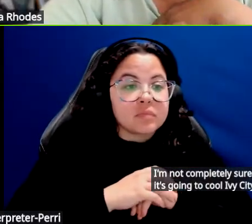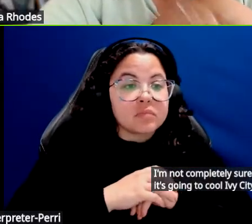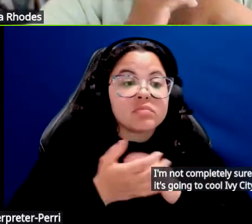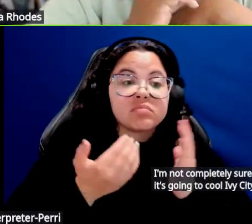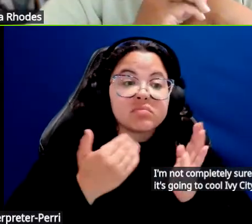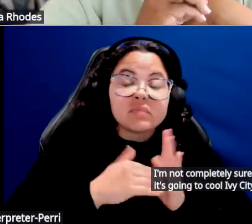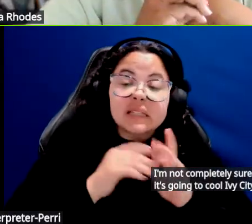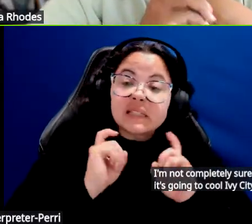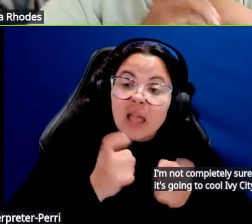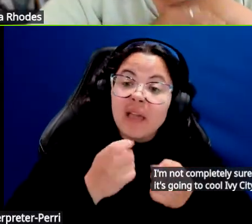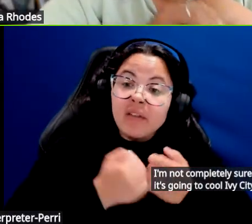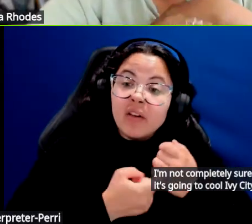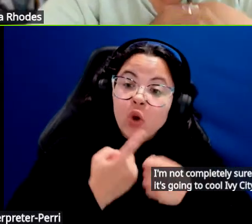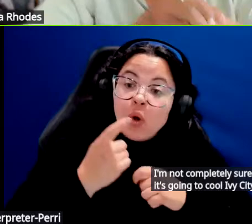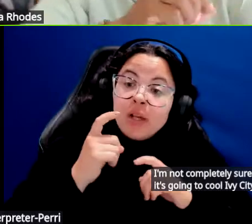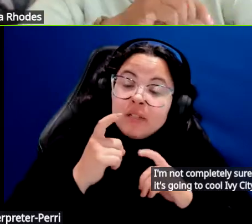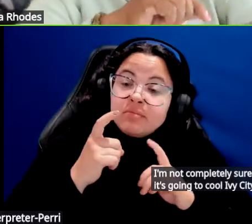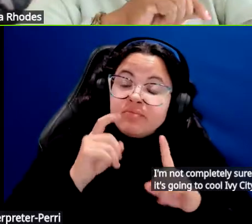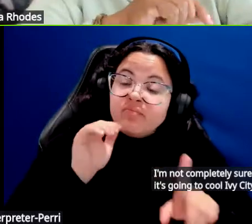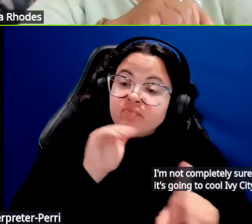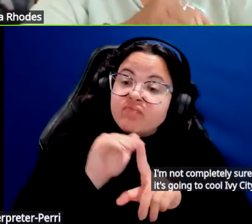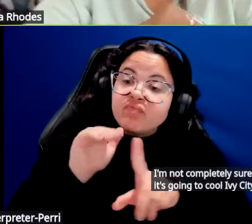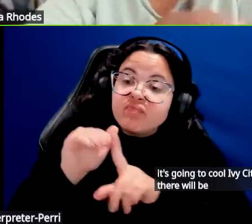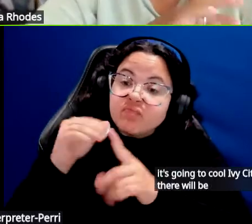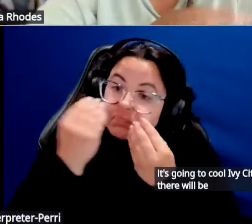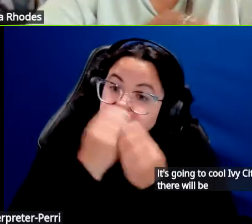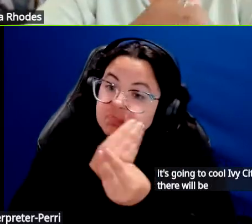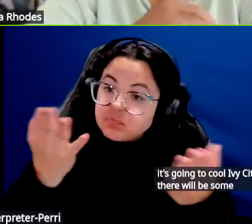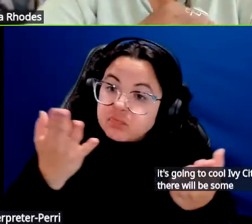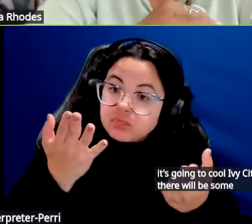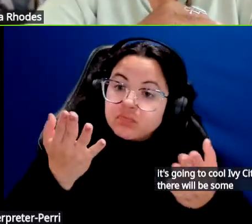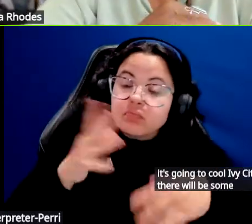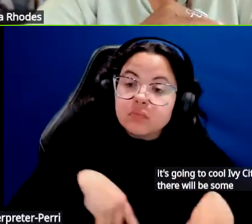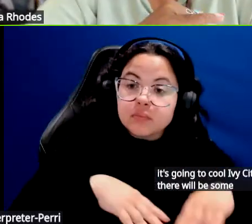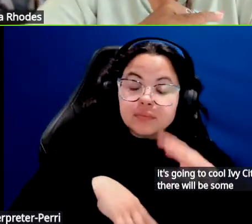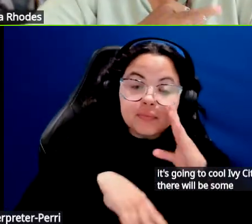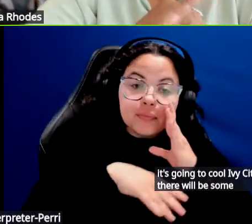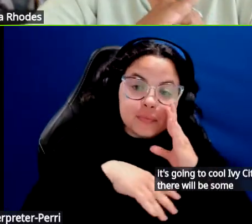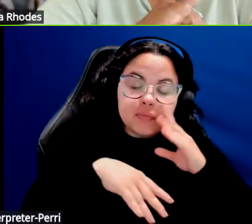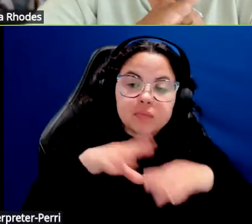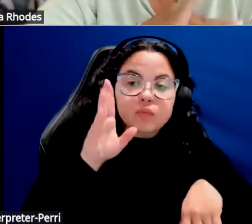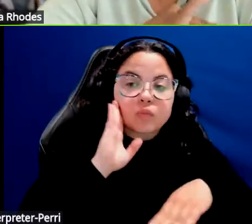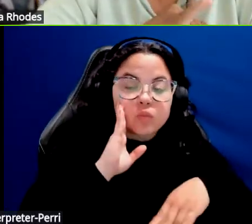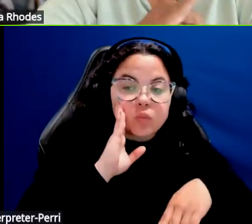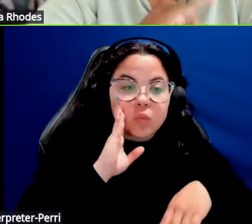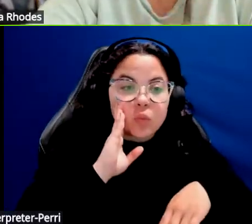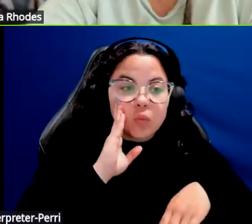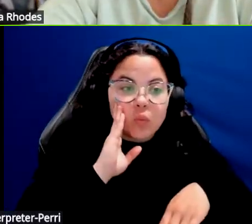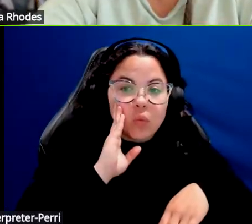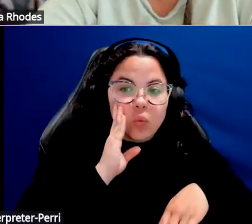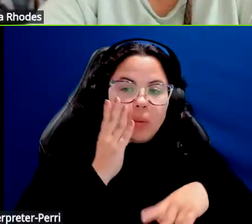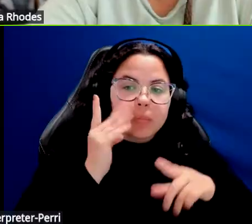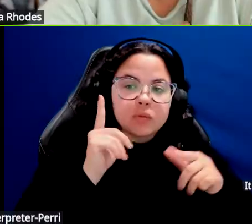everybody notice, and there will be some, they will be doing Kendall, Central,